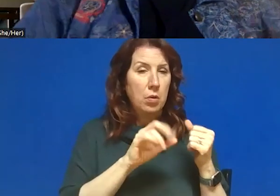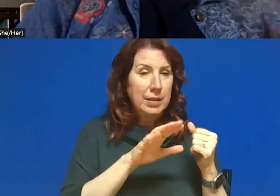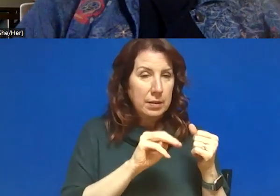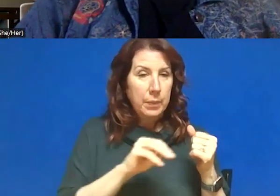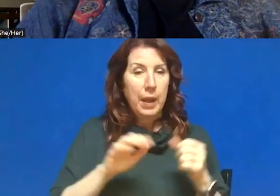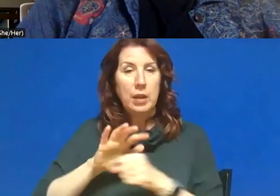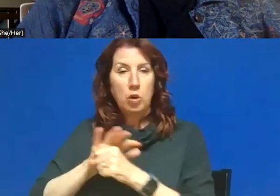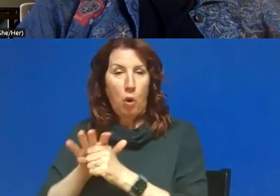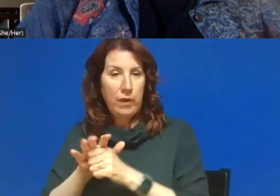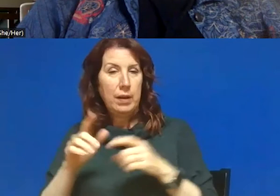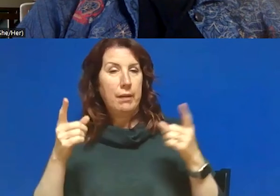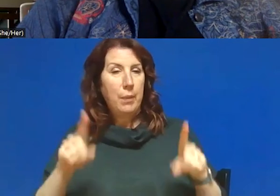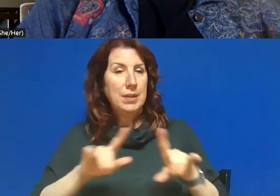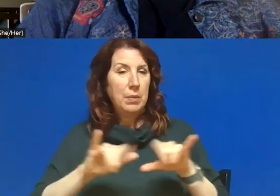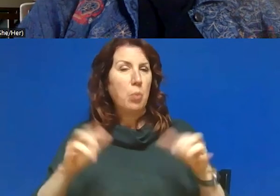did that one.